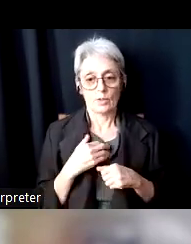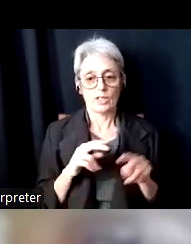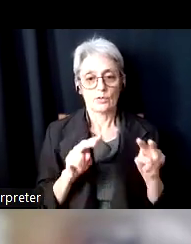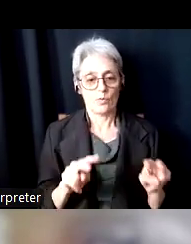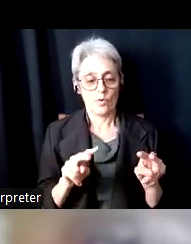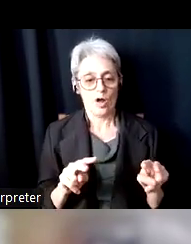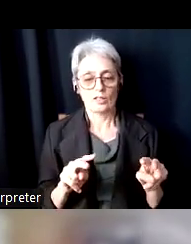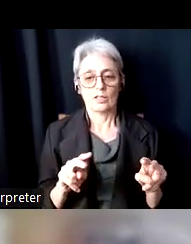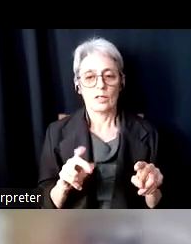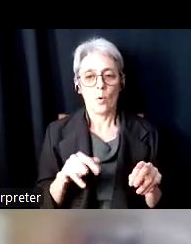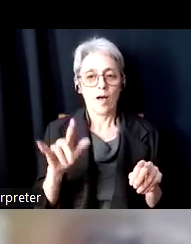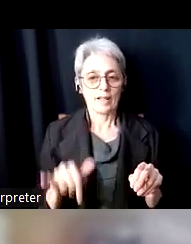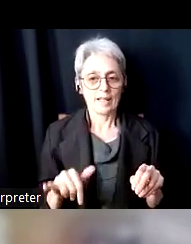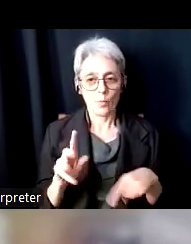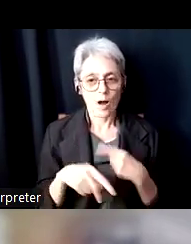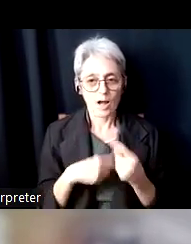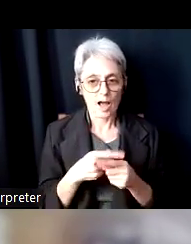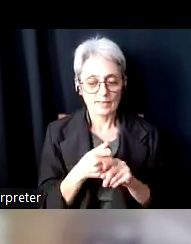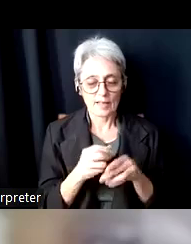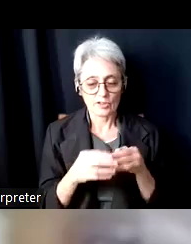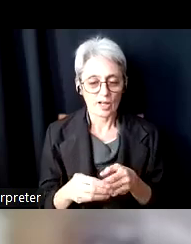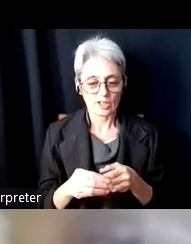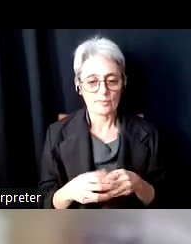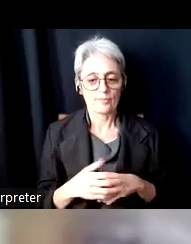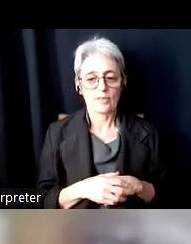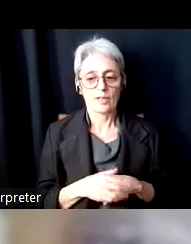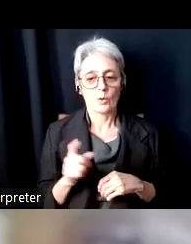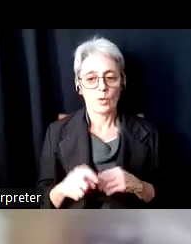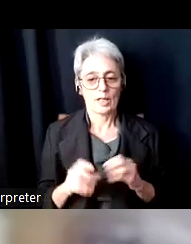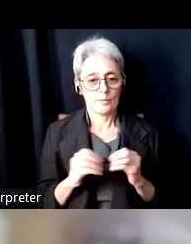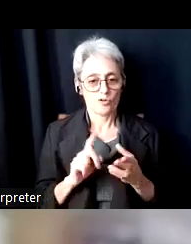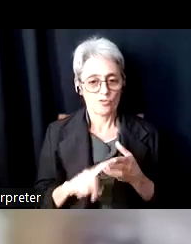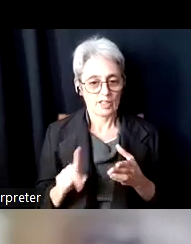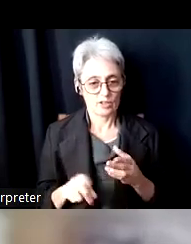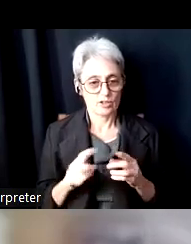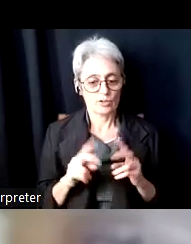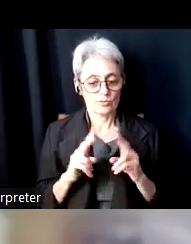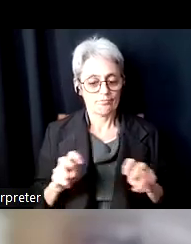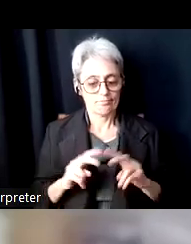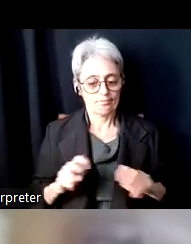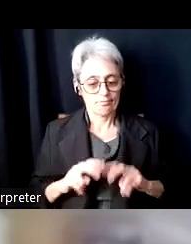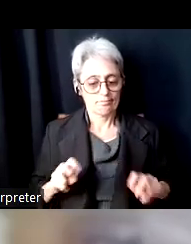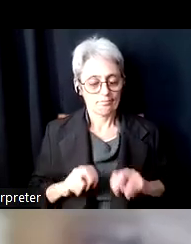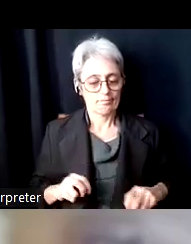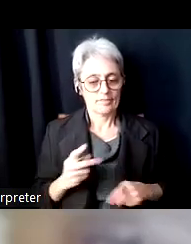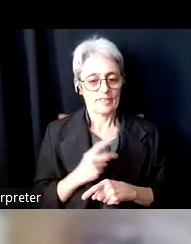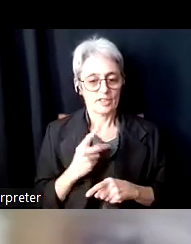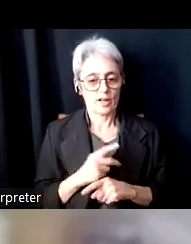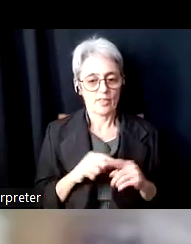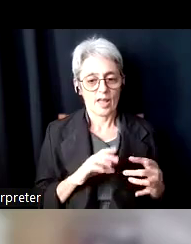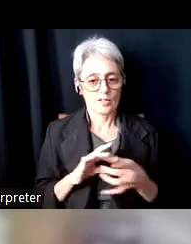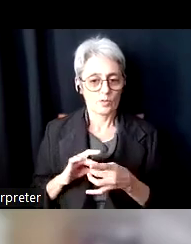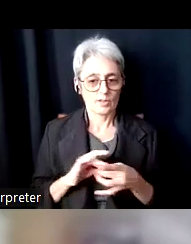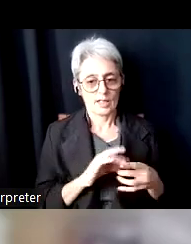self-direction. And continued research will be needed to explore more deeply the associations between the use